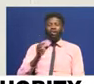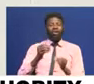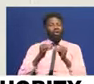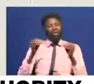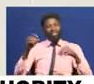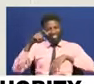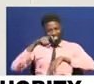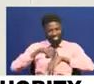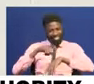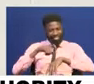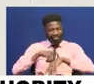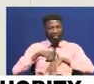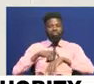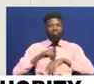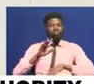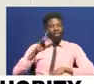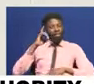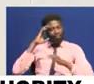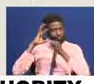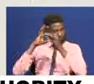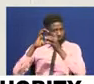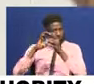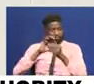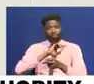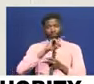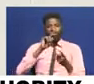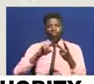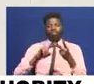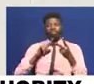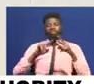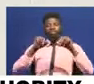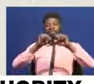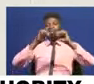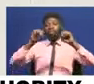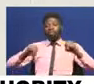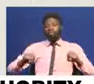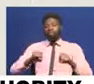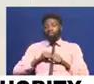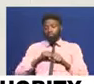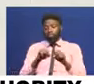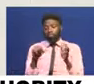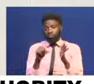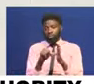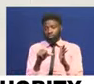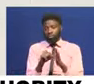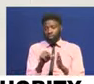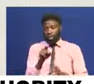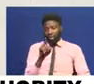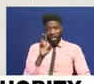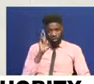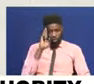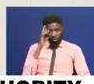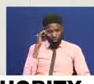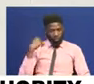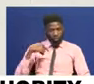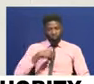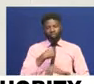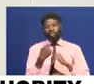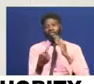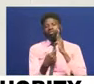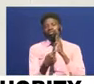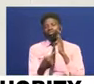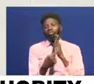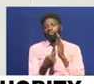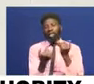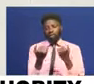cultural issue there. Secondly, there's a system issue. And that's one of the reasons why we're going to the digitization. So what we have done is to mitigate against those losses in the